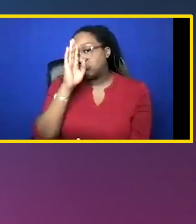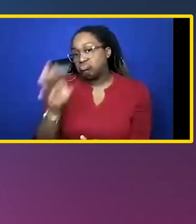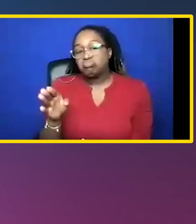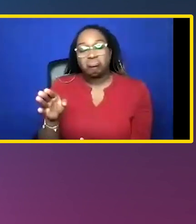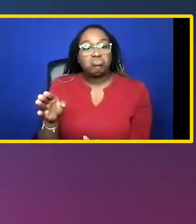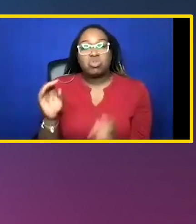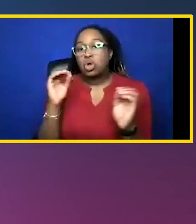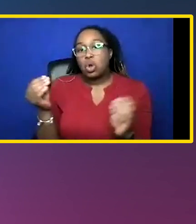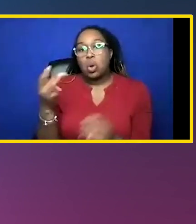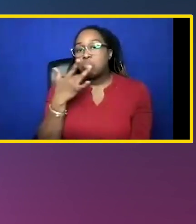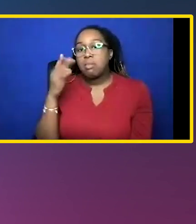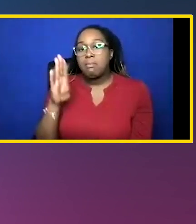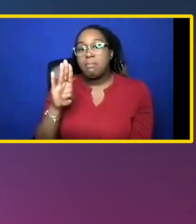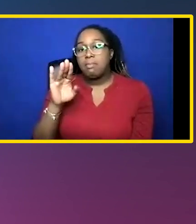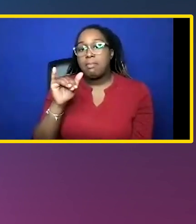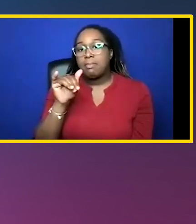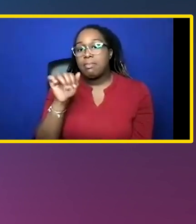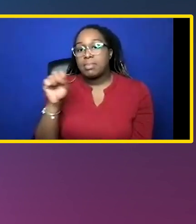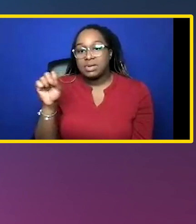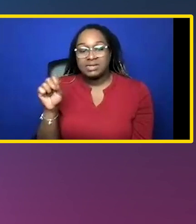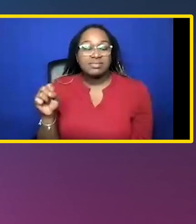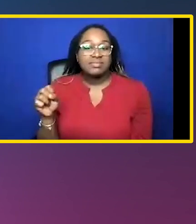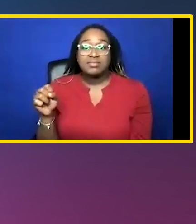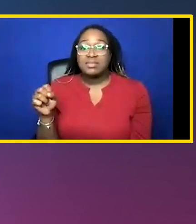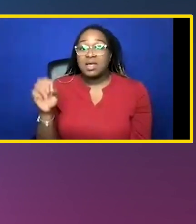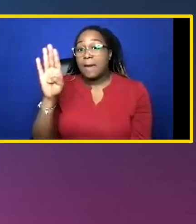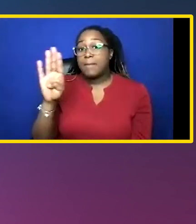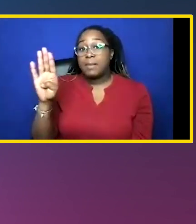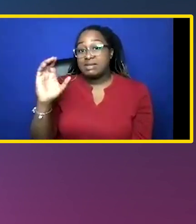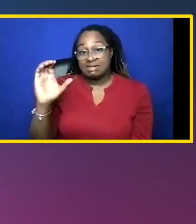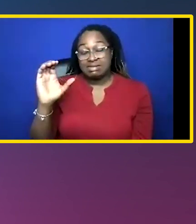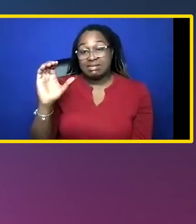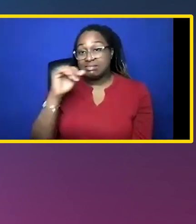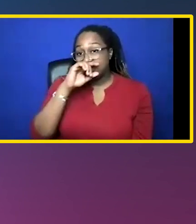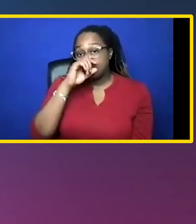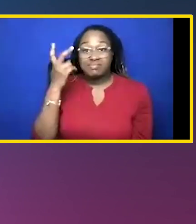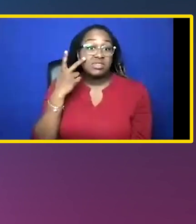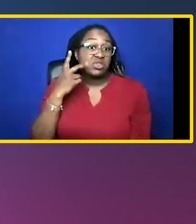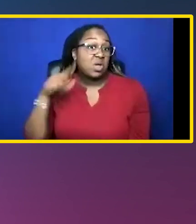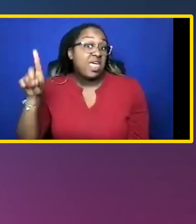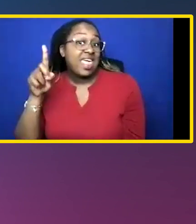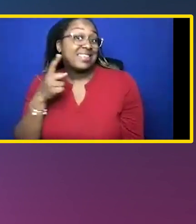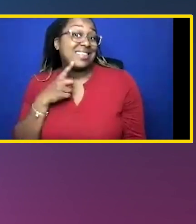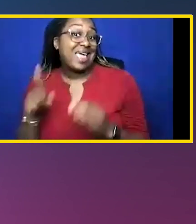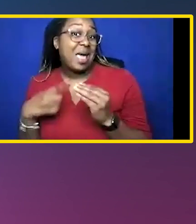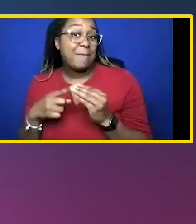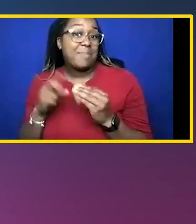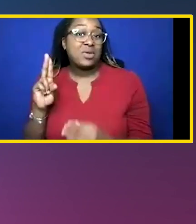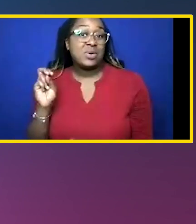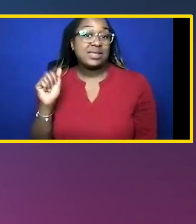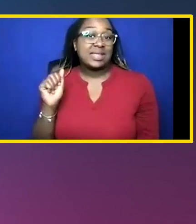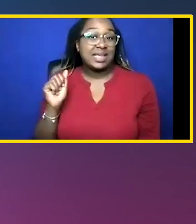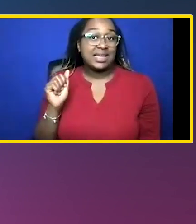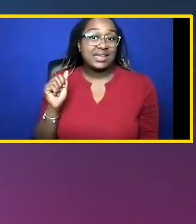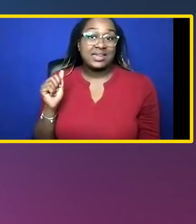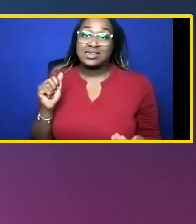wires, non-biased, just getting it out there. I go to the BBC to see what they say about the United Mm, States, 'cause it's interesting